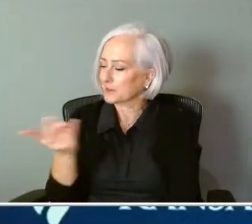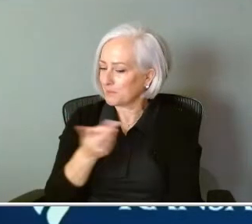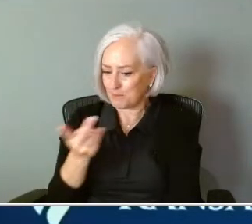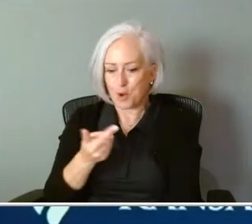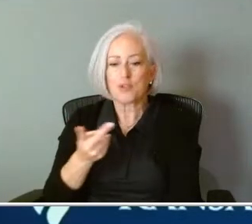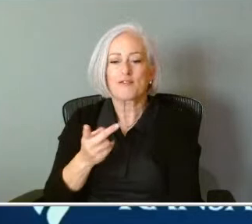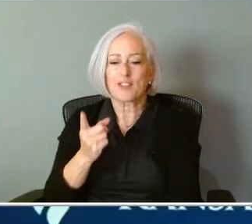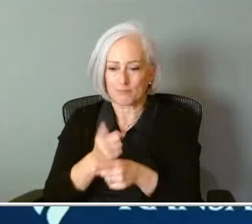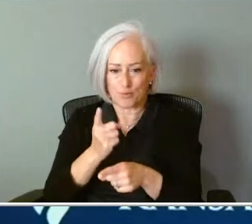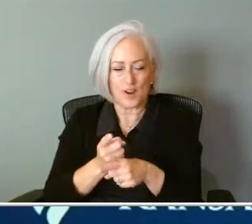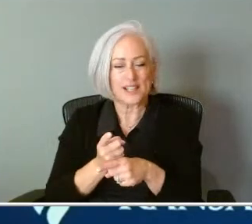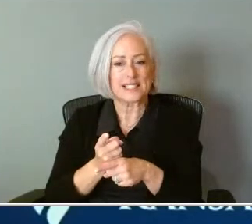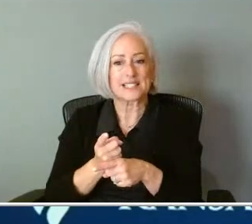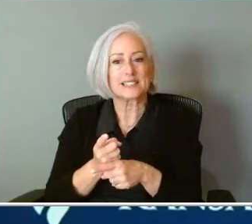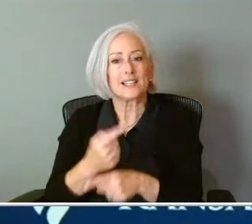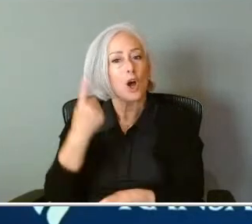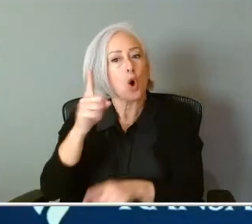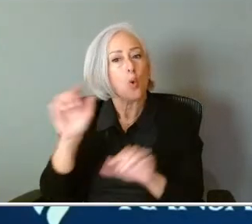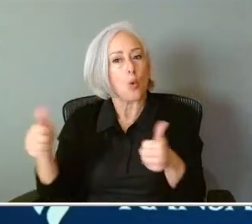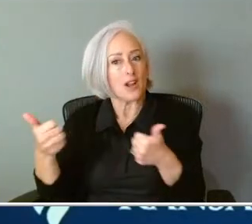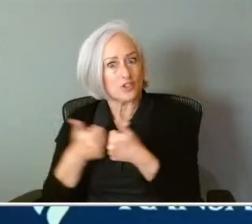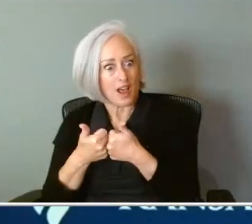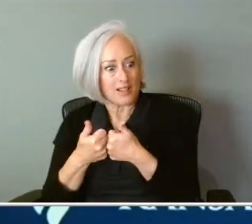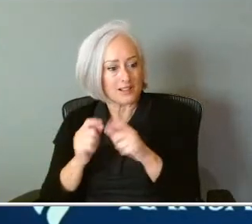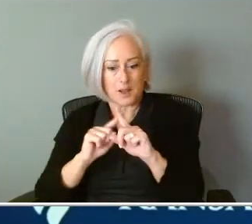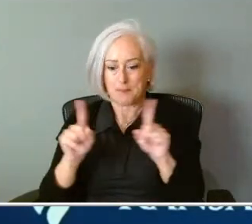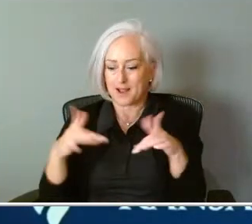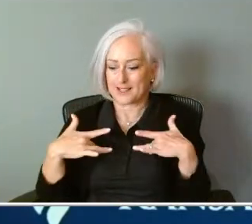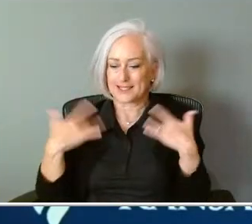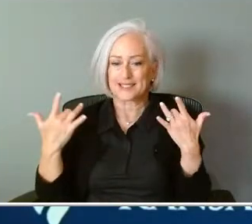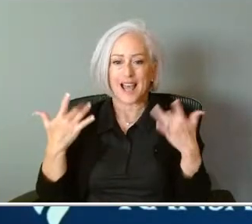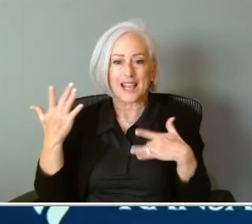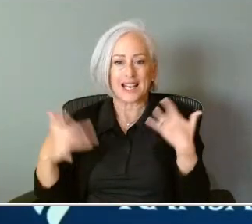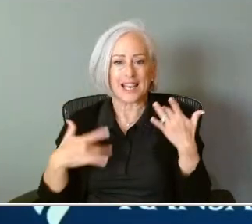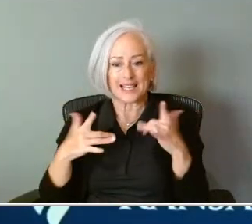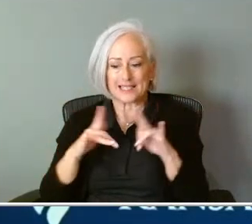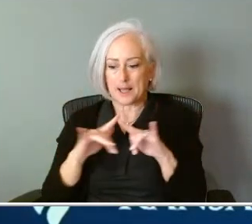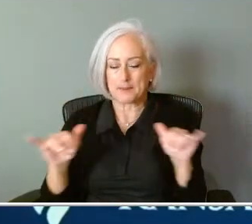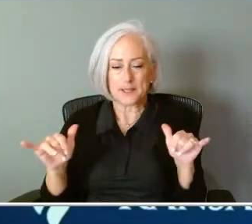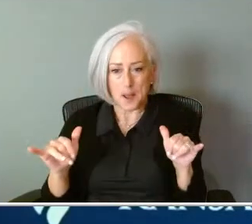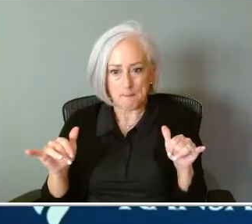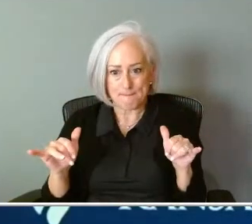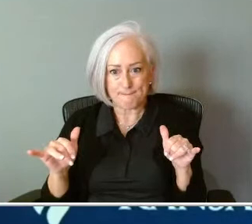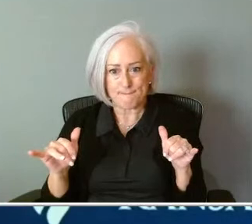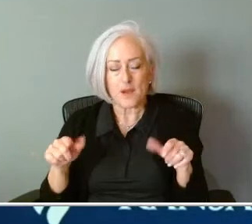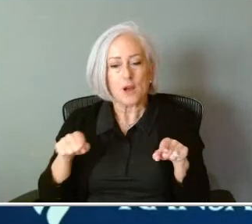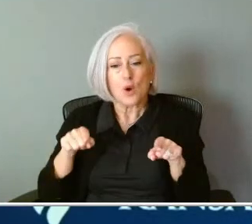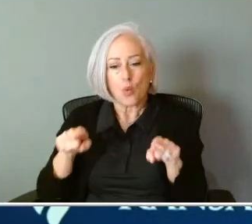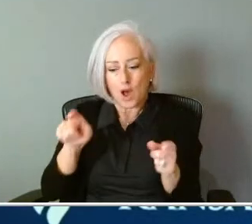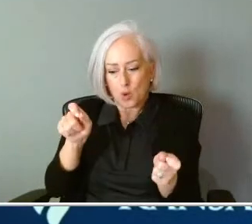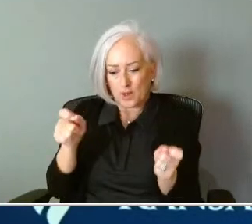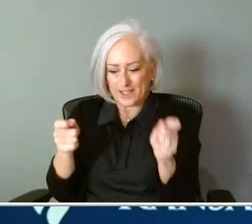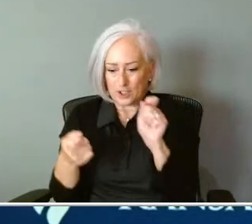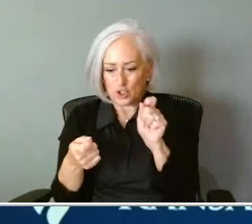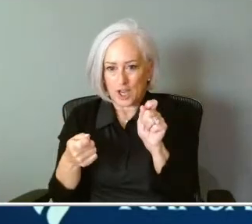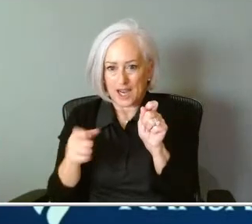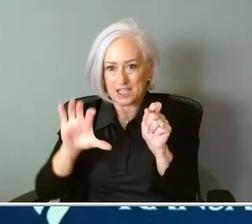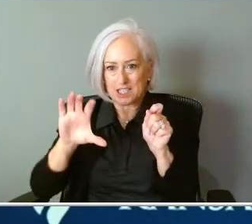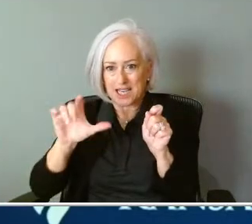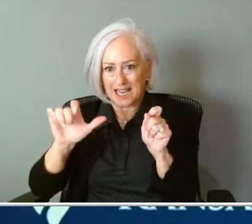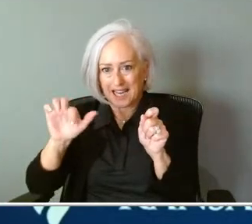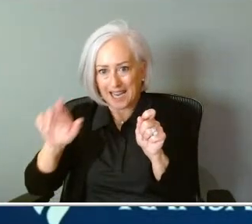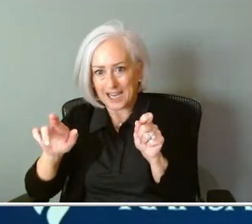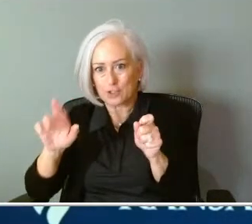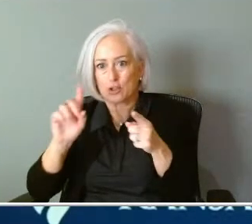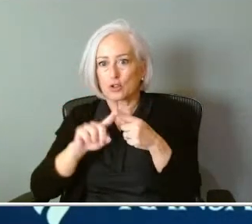of the challenges, but one of the exciting things is as we change cancer to a chronic disease as opposed to a lethal